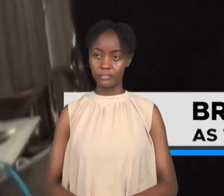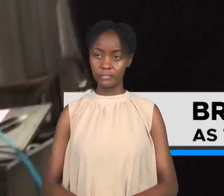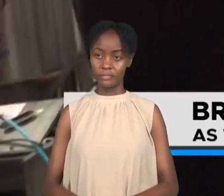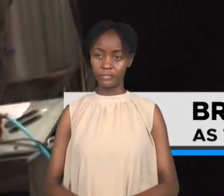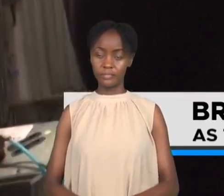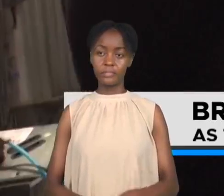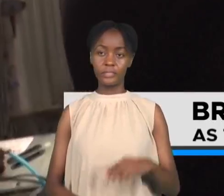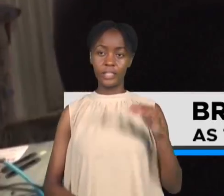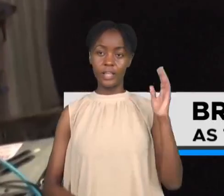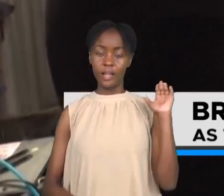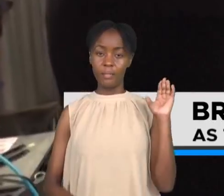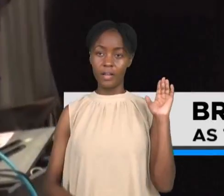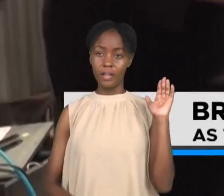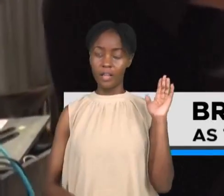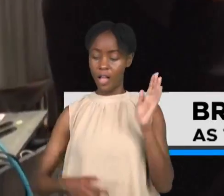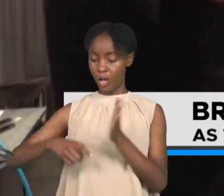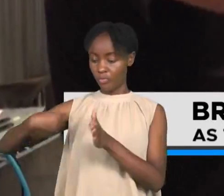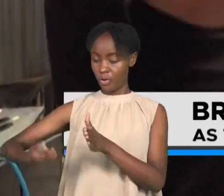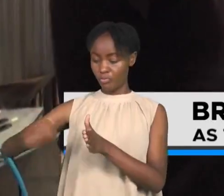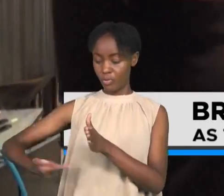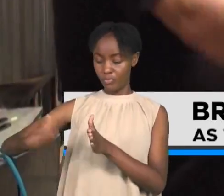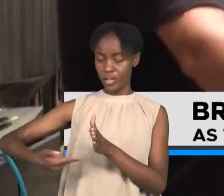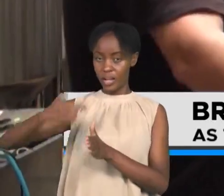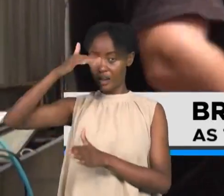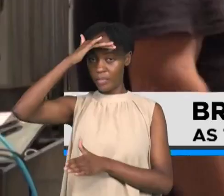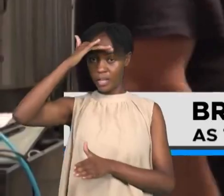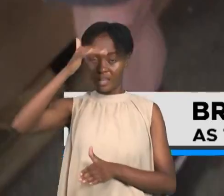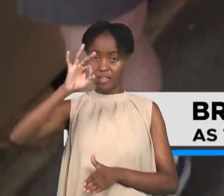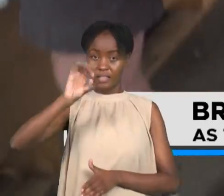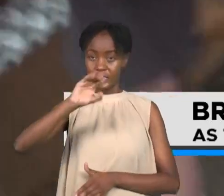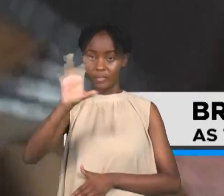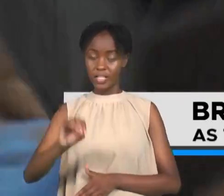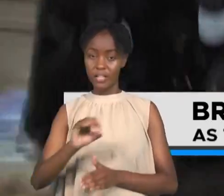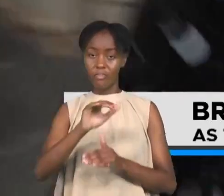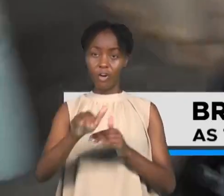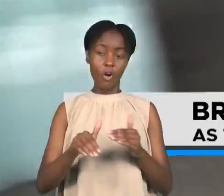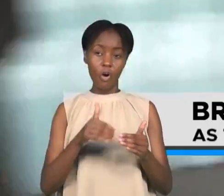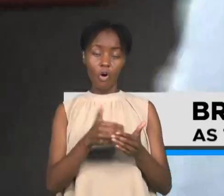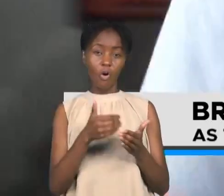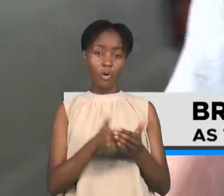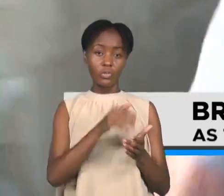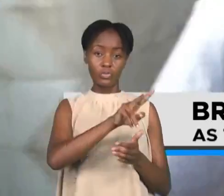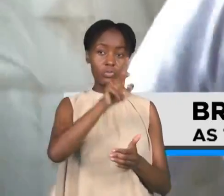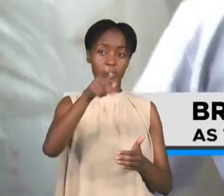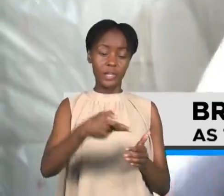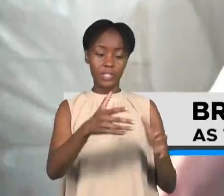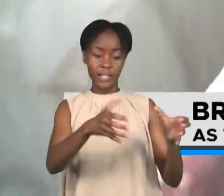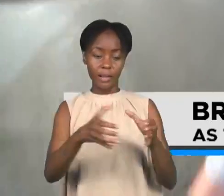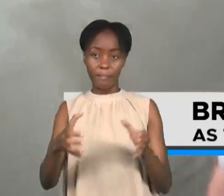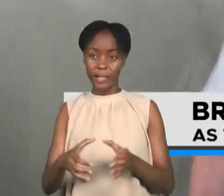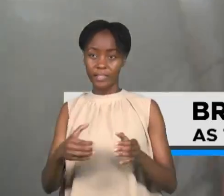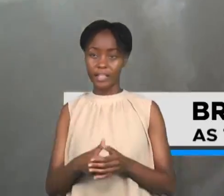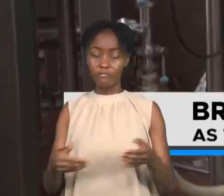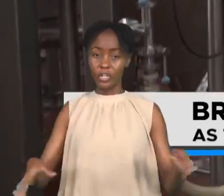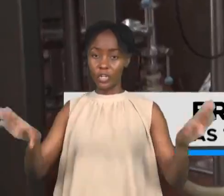According to the Craft Brewers Association of South Africa, 30% of their 215 registered craft brewers in the association have had to